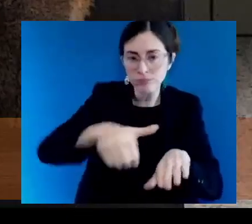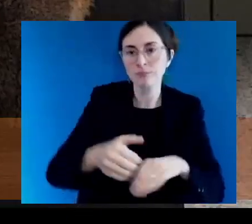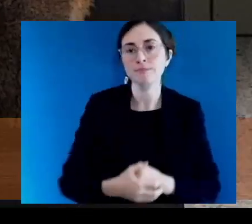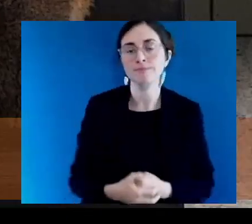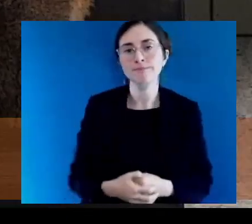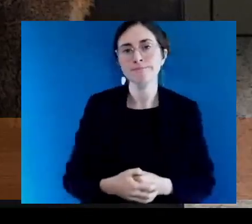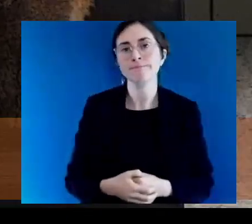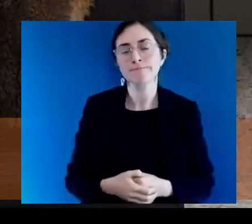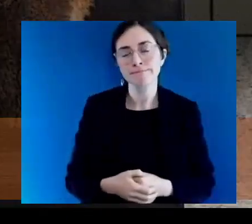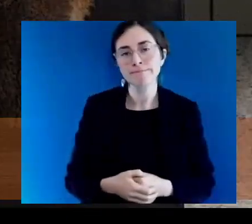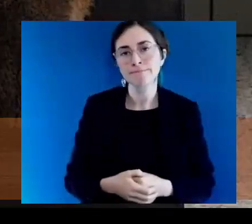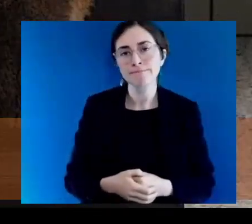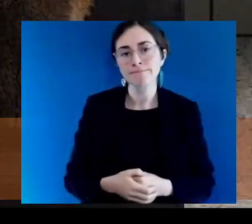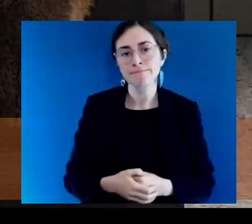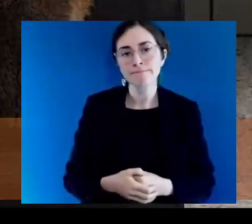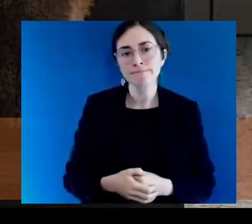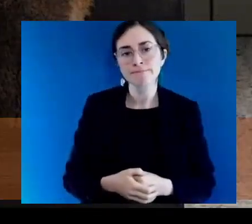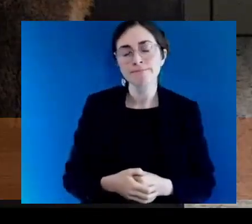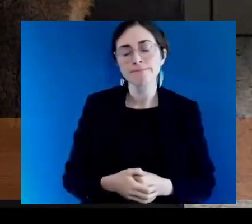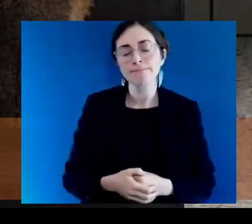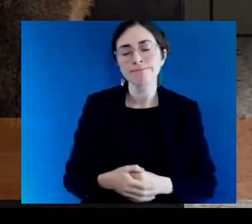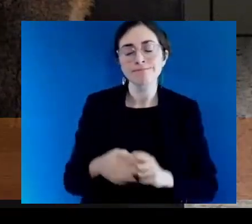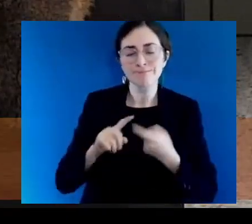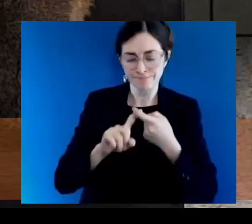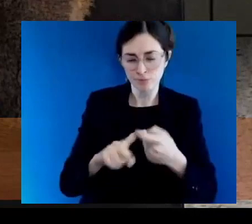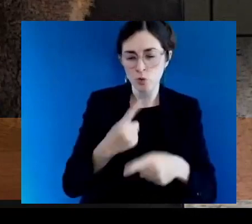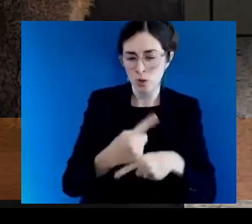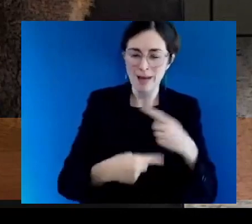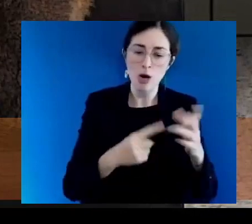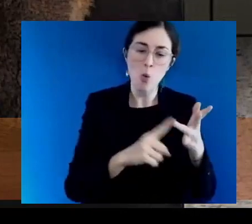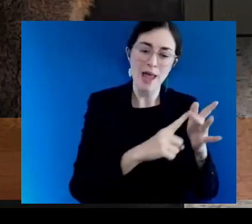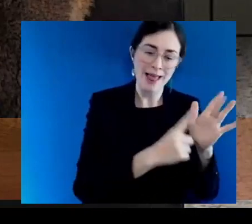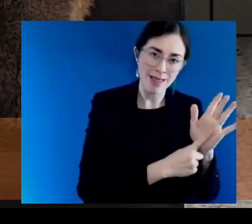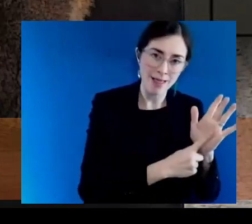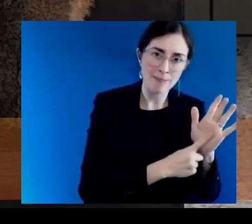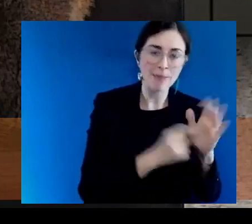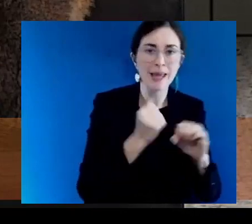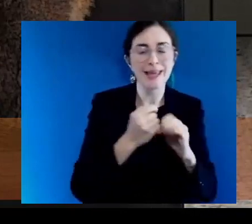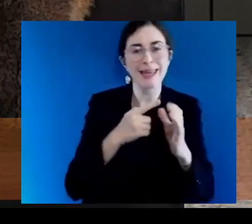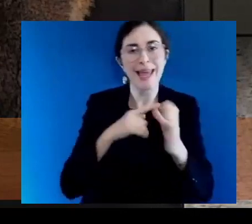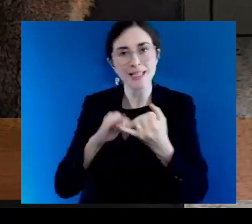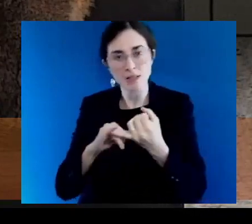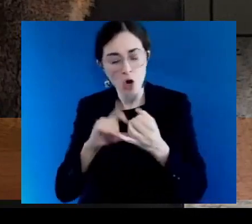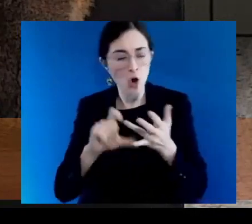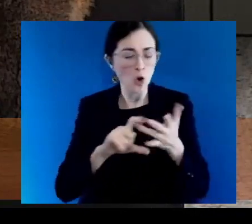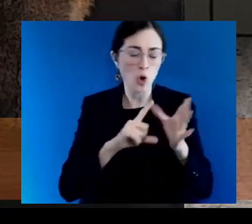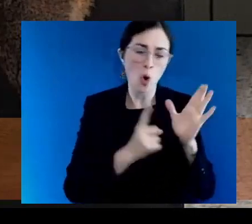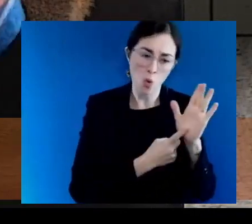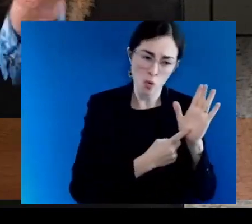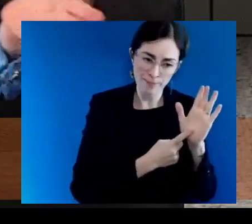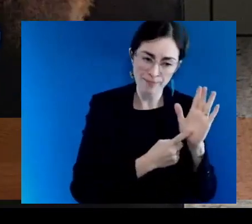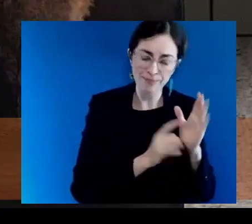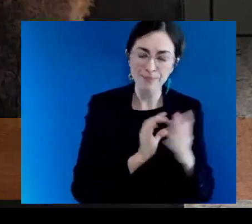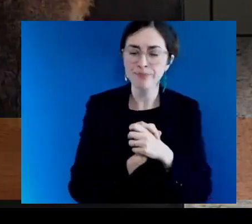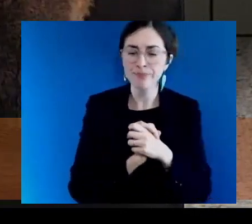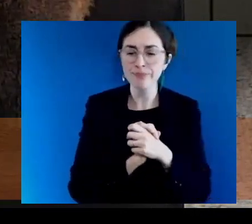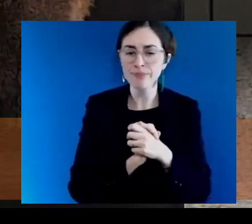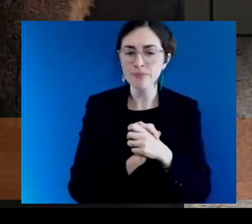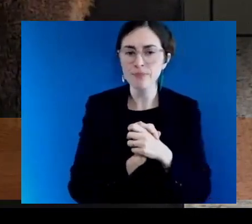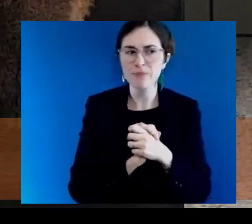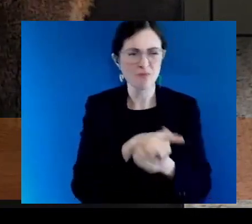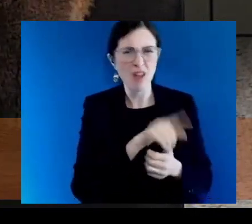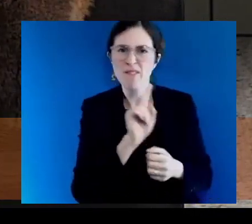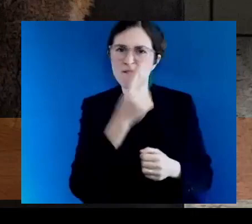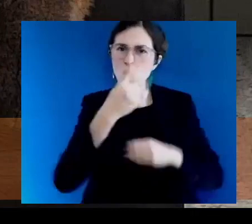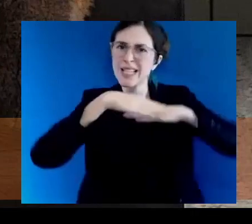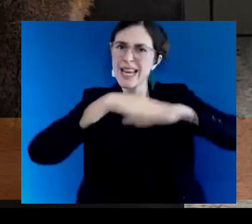In terms of oil, gas and coal, are First Nations people broadly, you've said they're not participating